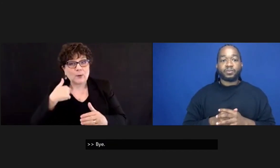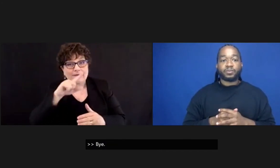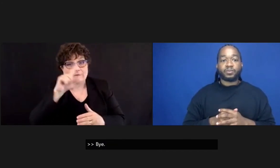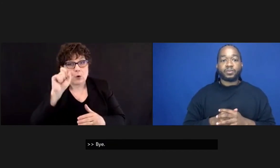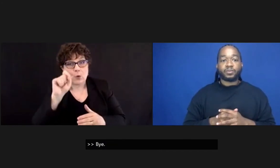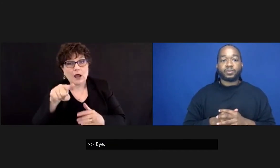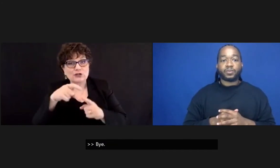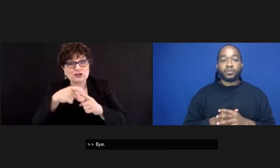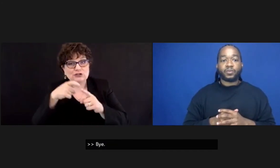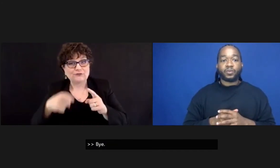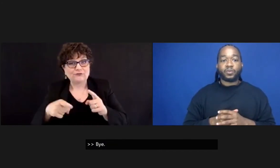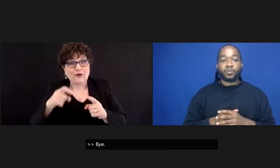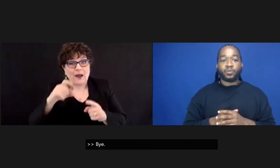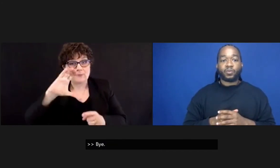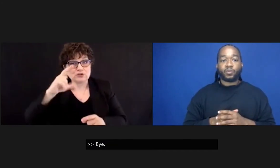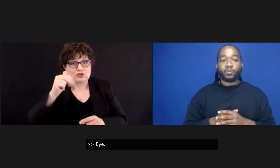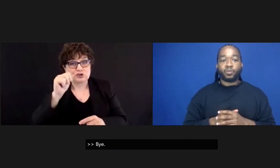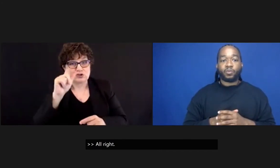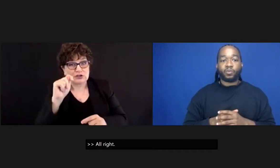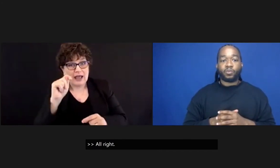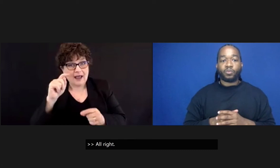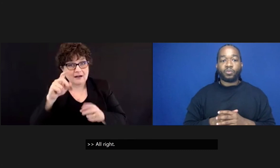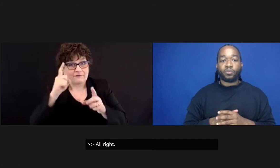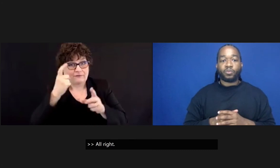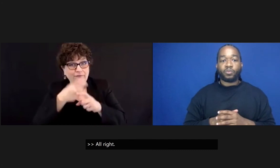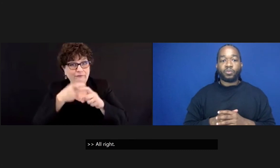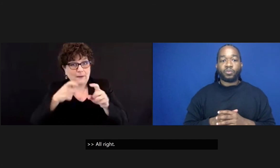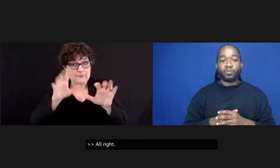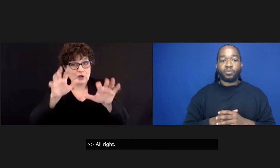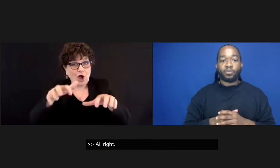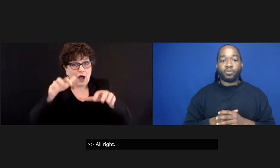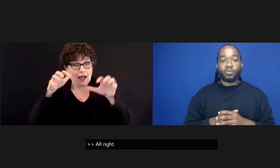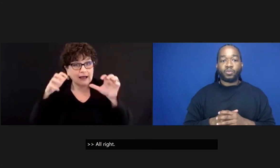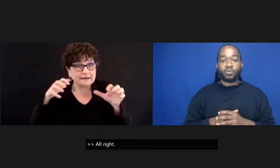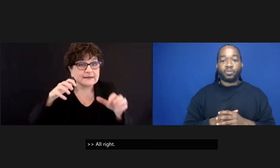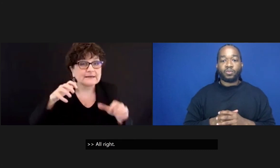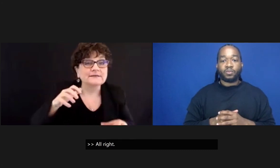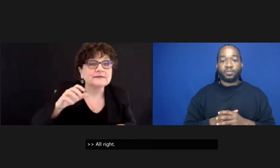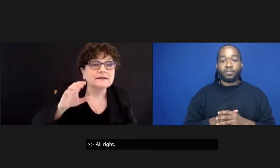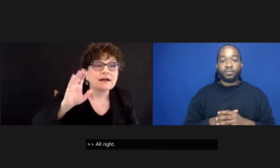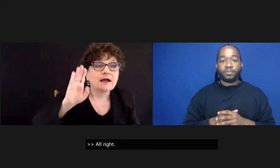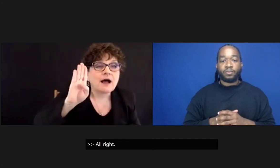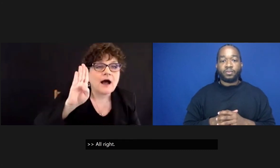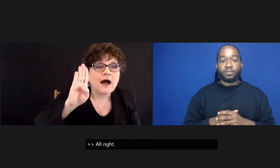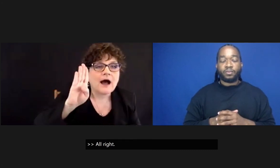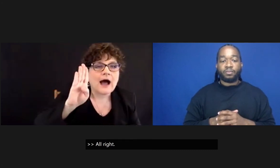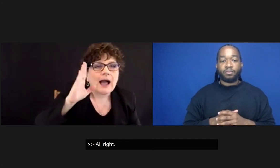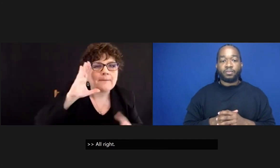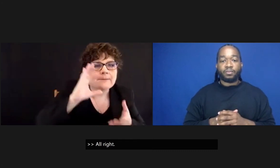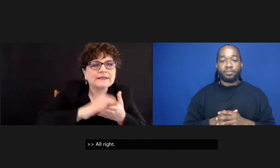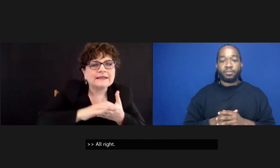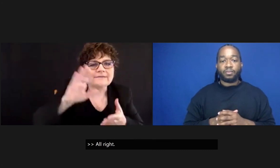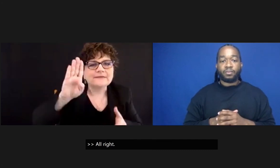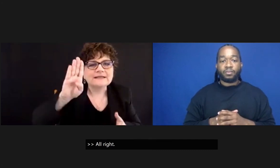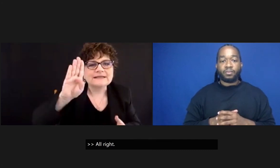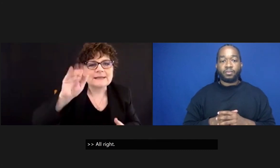All right. It looks like we do have a question from the chat, from the